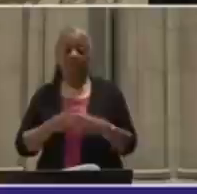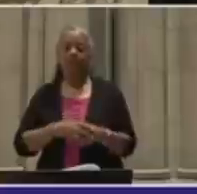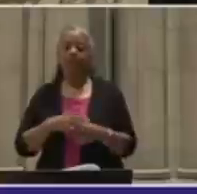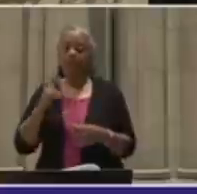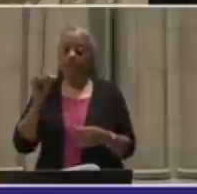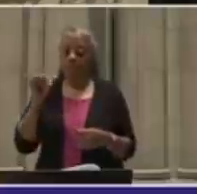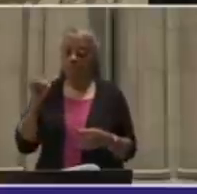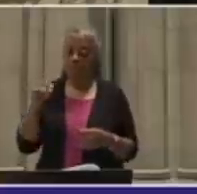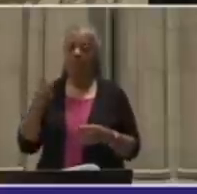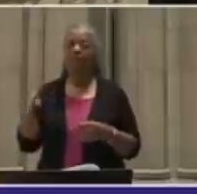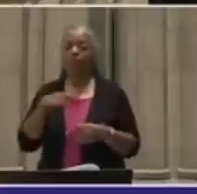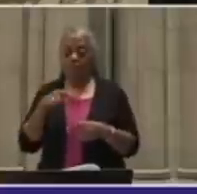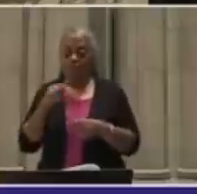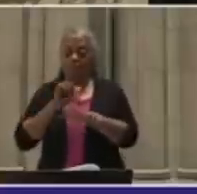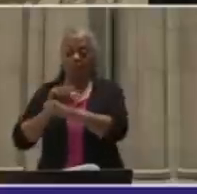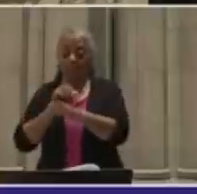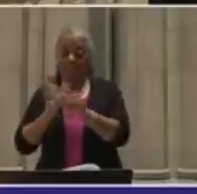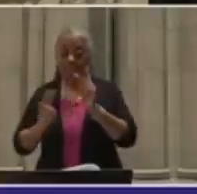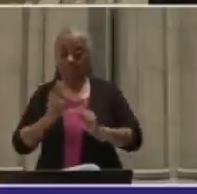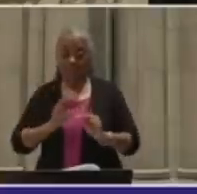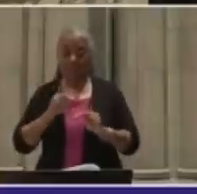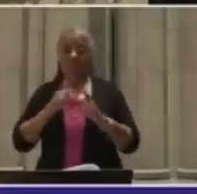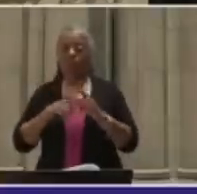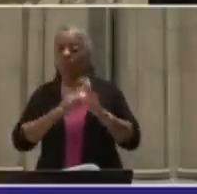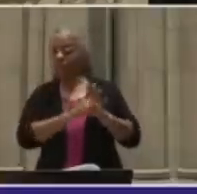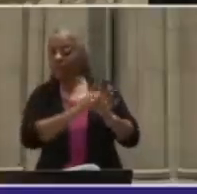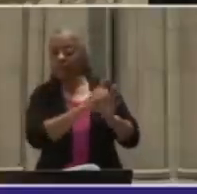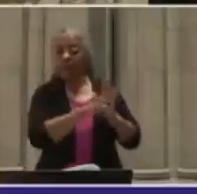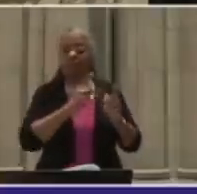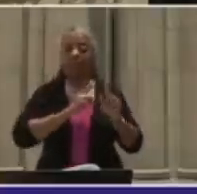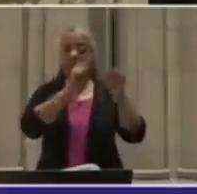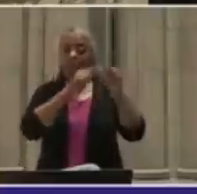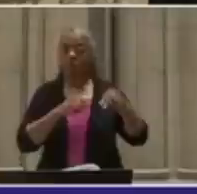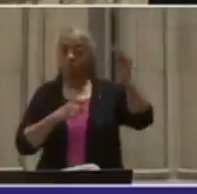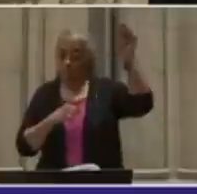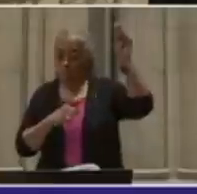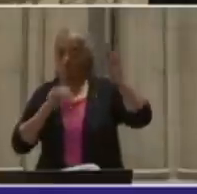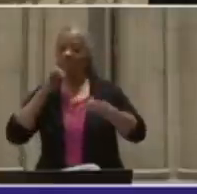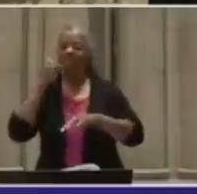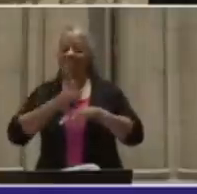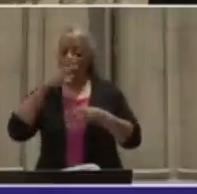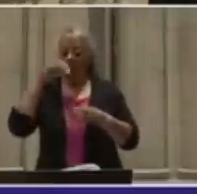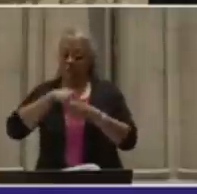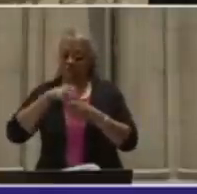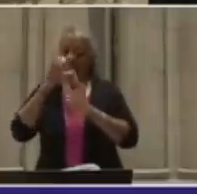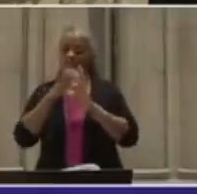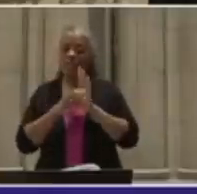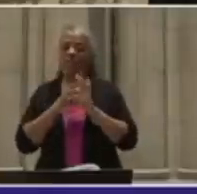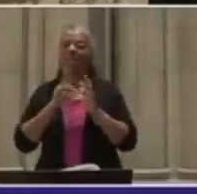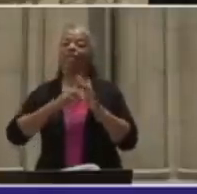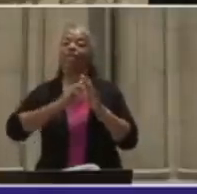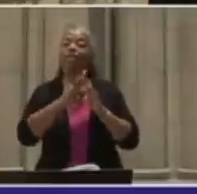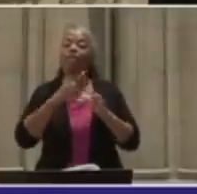the enslaved elude these slaves' patrols and escape north, they put into the Constitution the